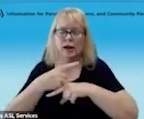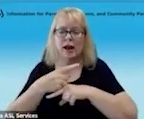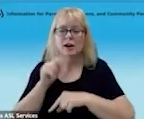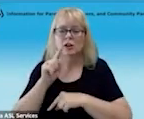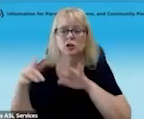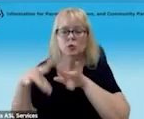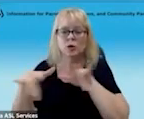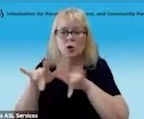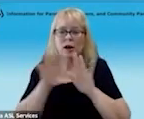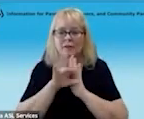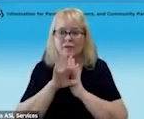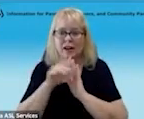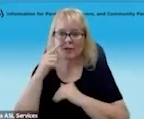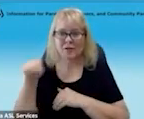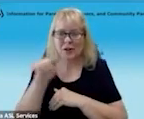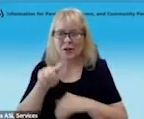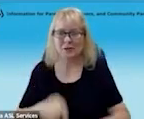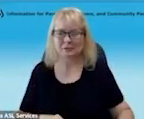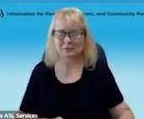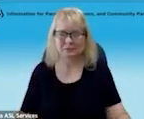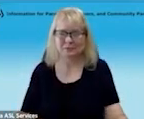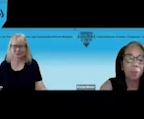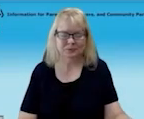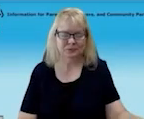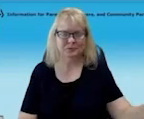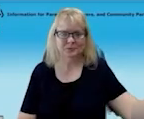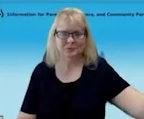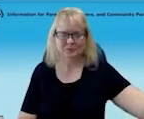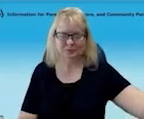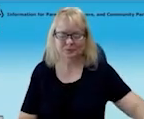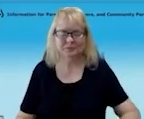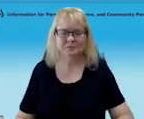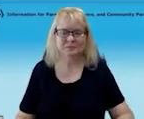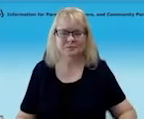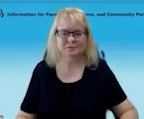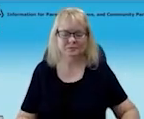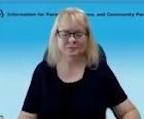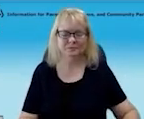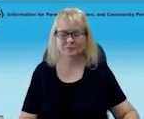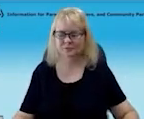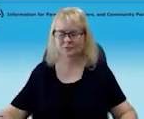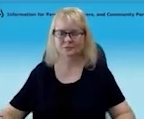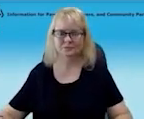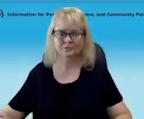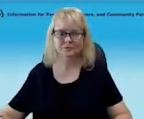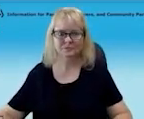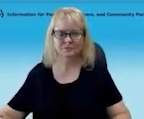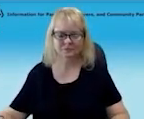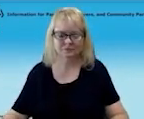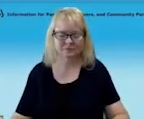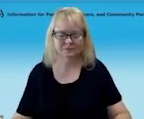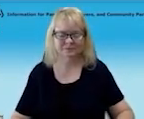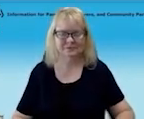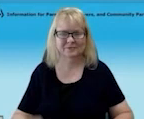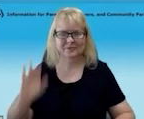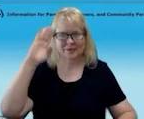improving the health of racial and ethnic minority populations. Although Rear Admiral Collins could not join us in person today, she